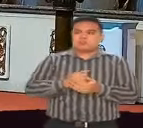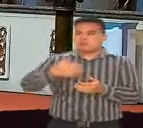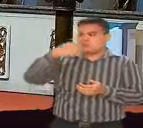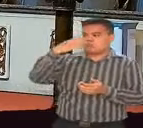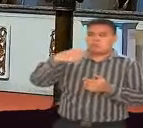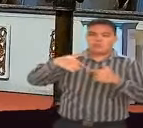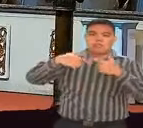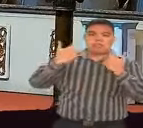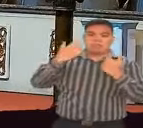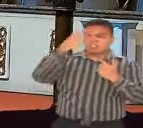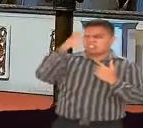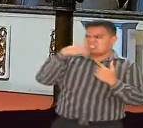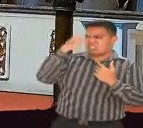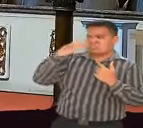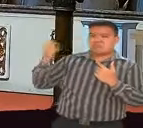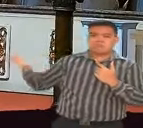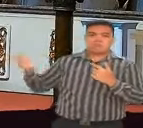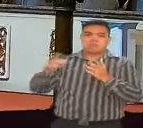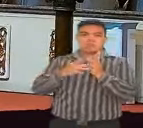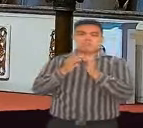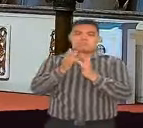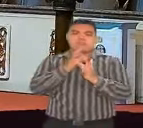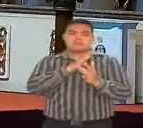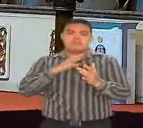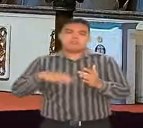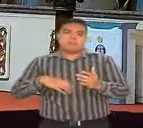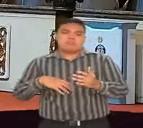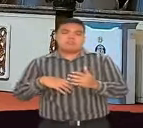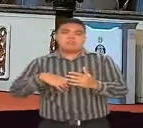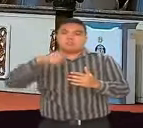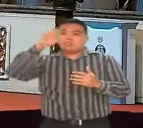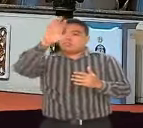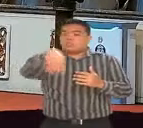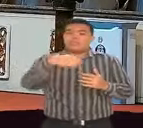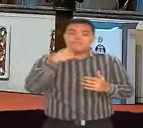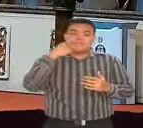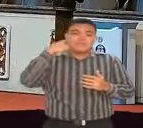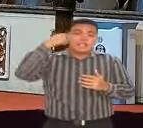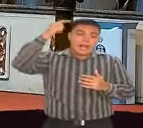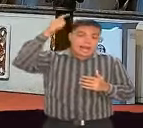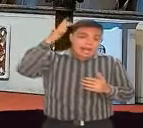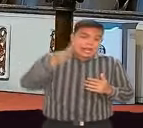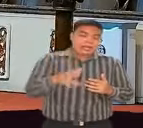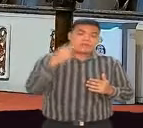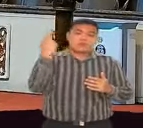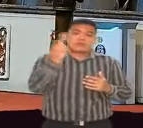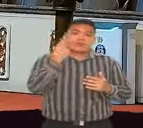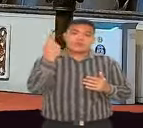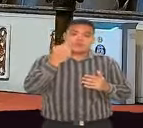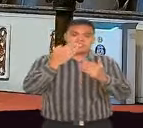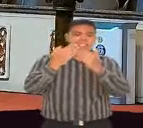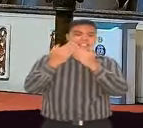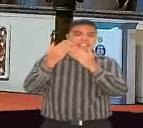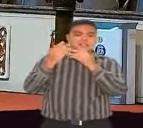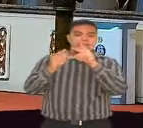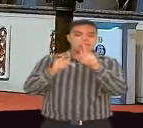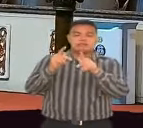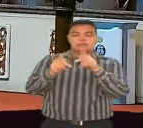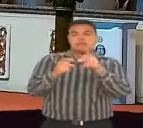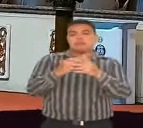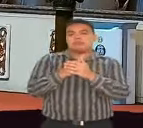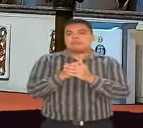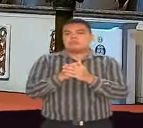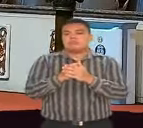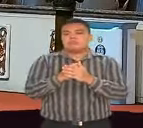were mad at the Lord Jesus Christ. God uses common people. Judges chapter 6, we find that